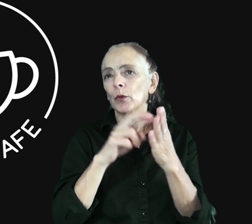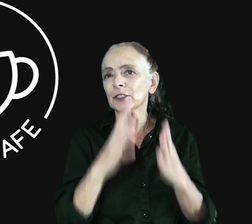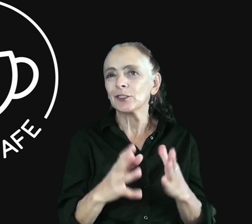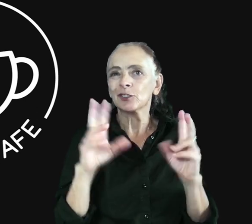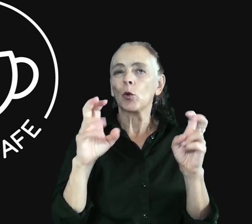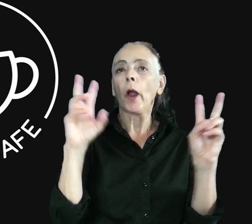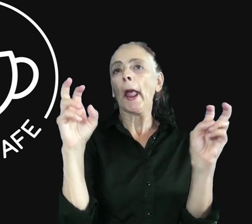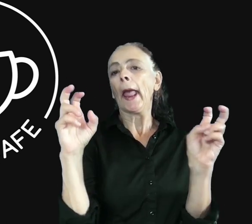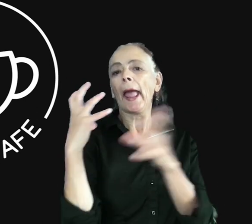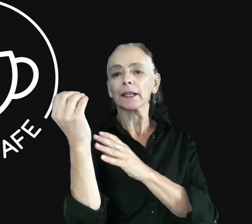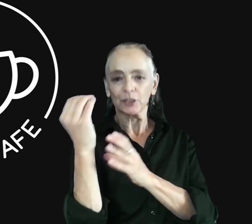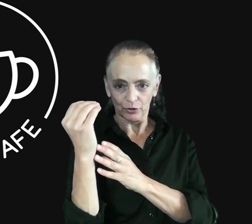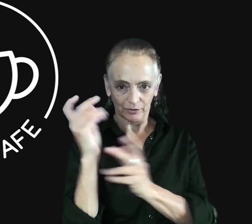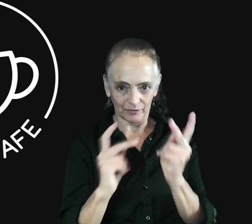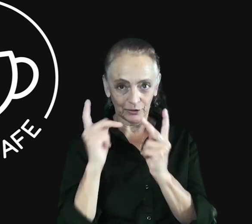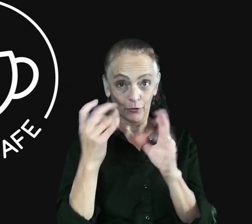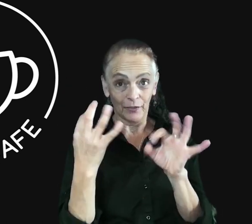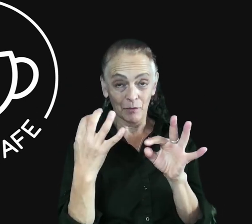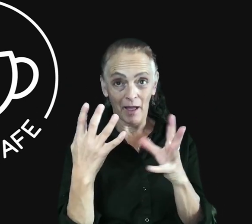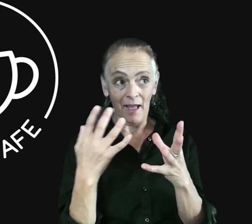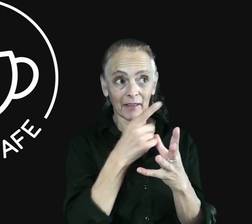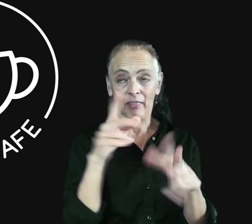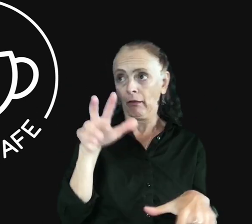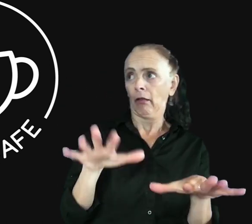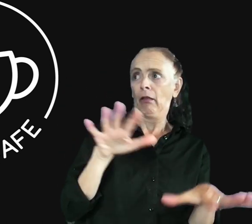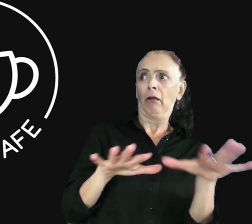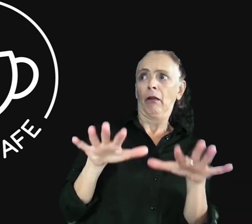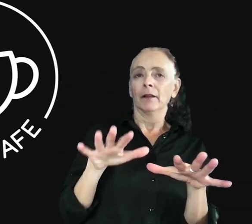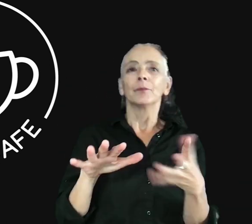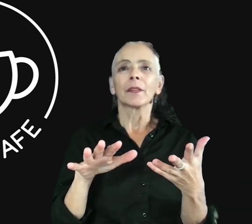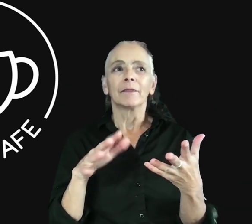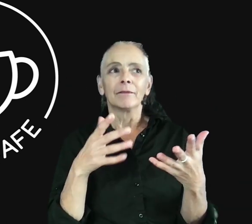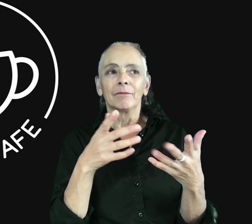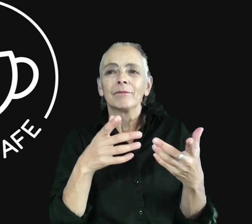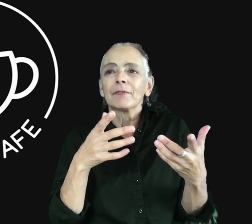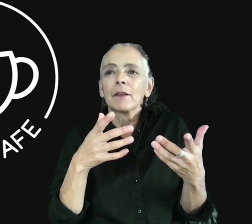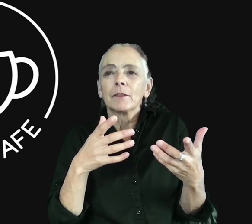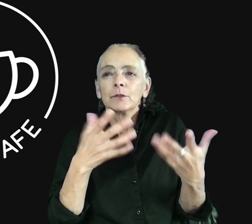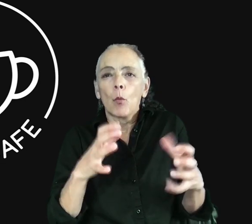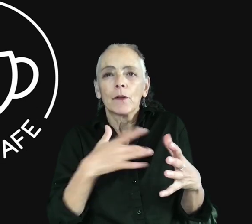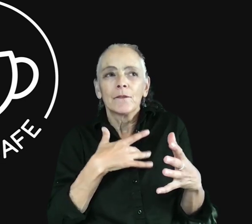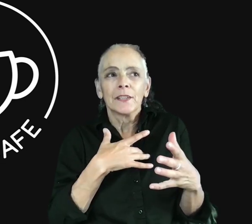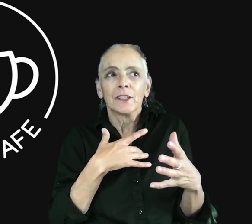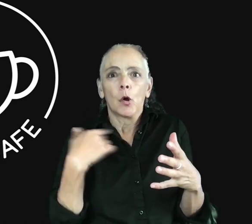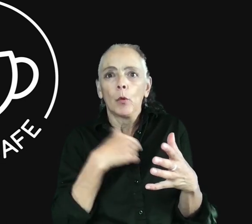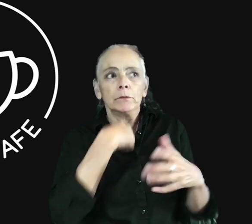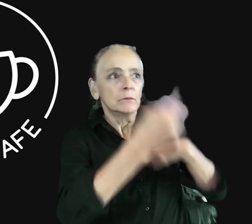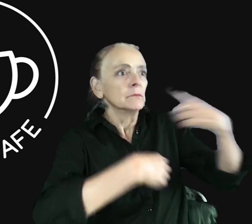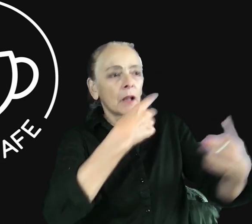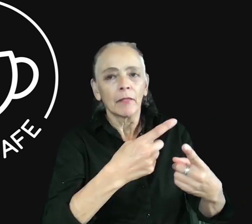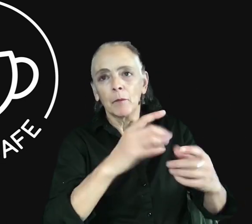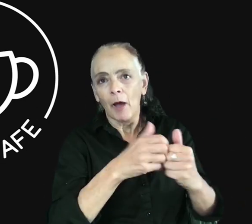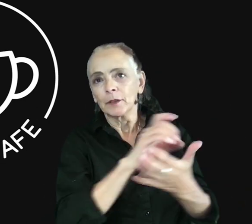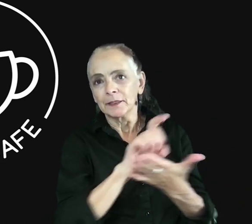individuals to get that feedback to not feel like you're dictating the design process and we're going to touch on that a few times over the course of what we're